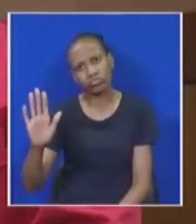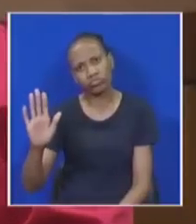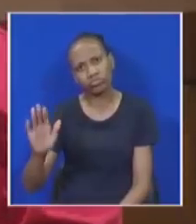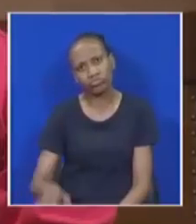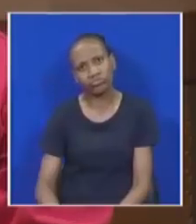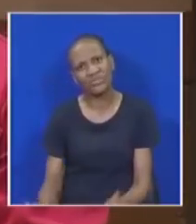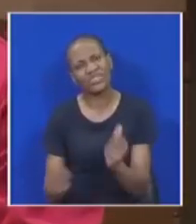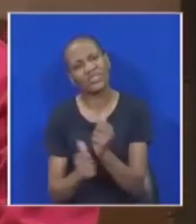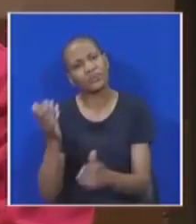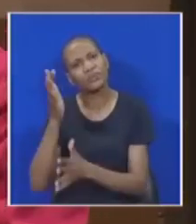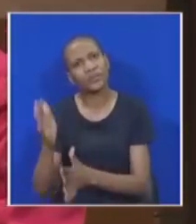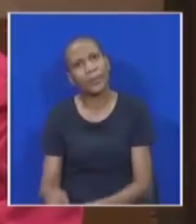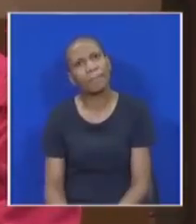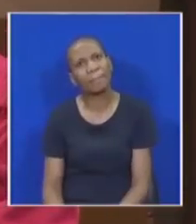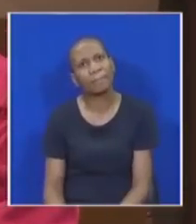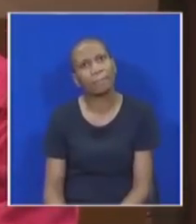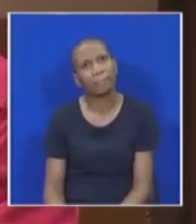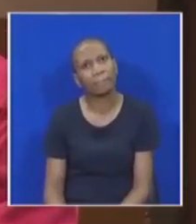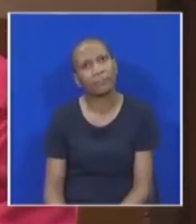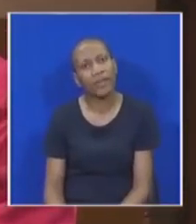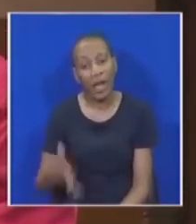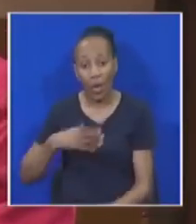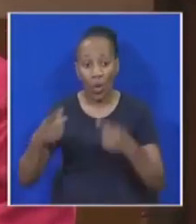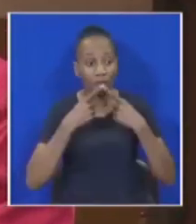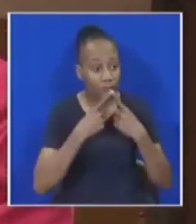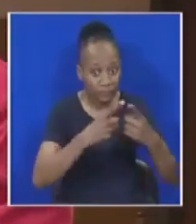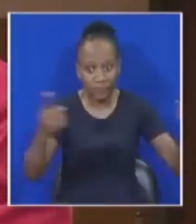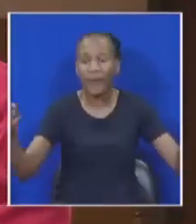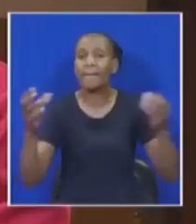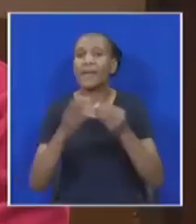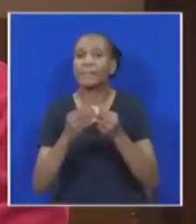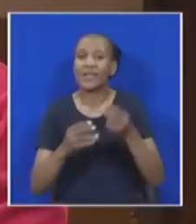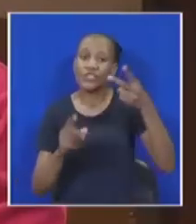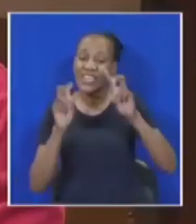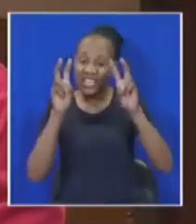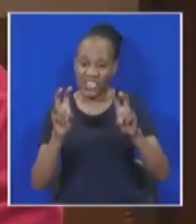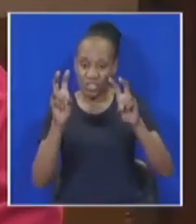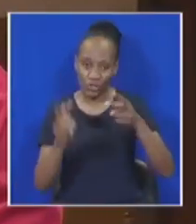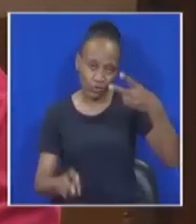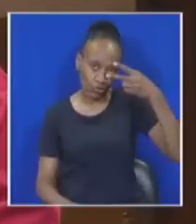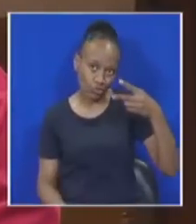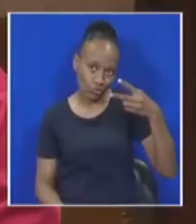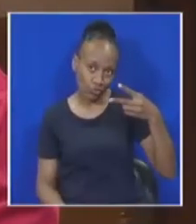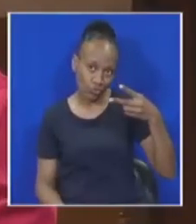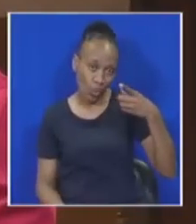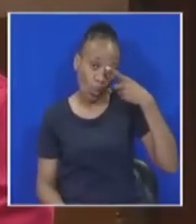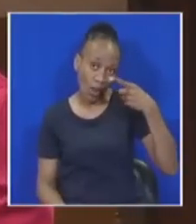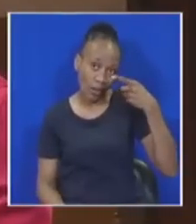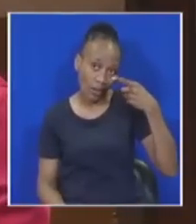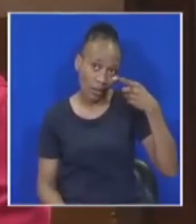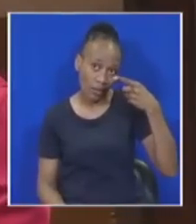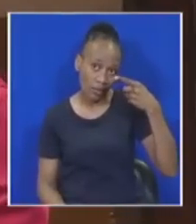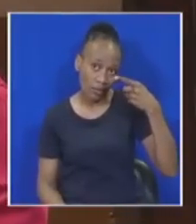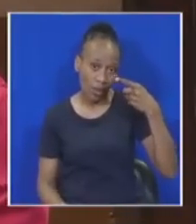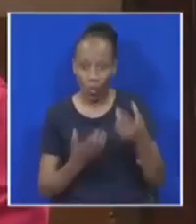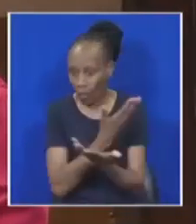Deputy Speaker, I just wanted to alert the House on two issues, on two constitutional issues. One, everybody has